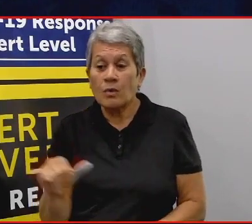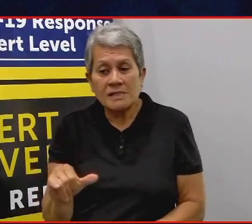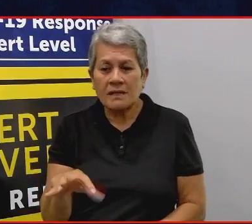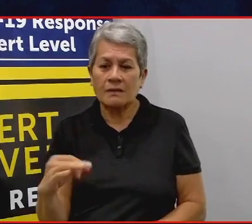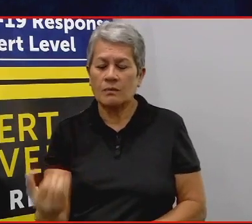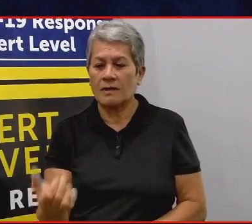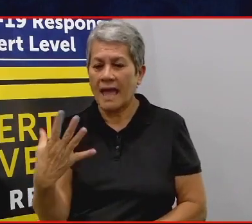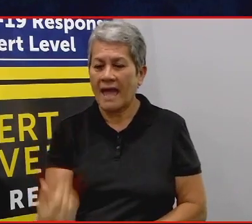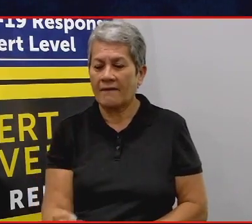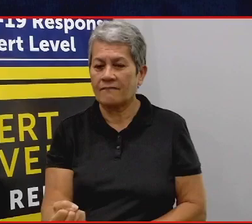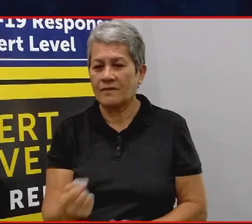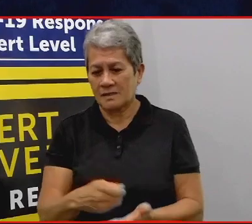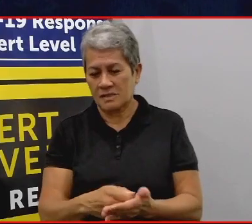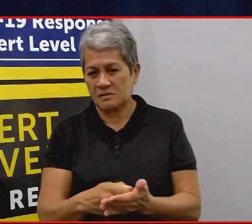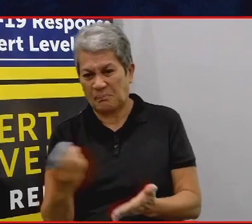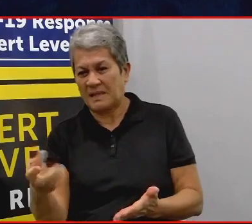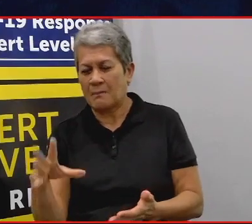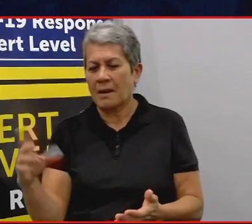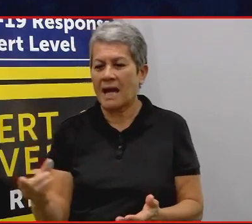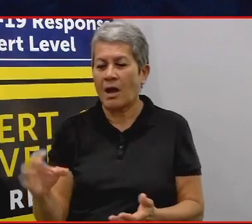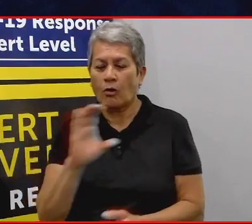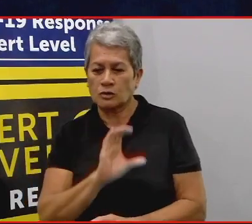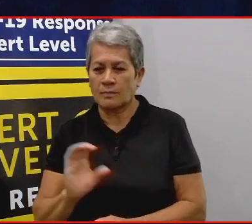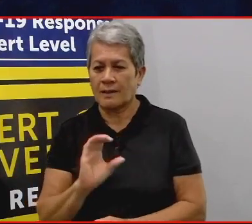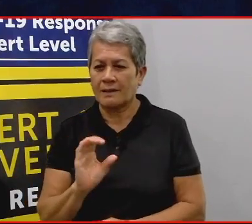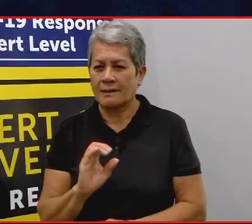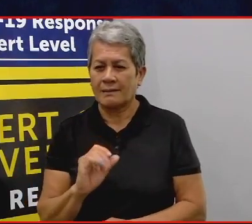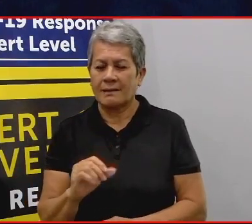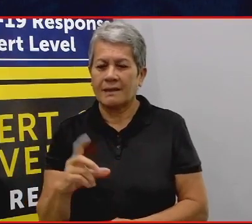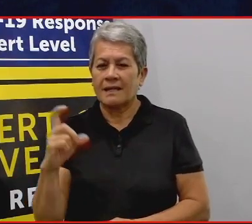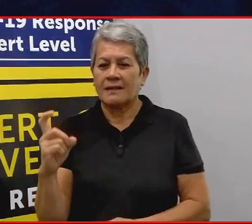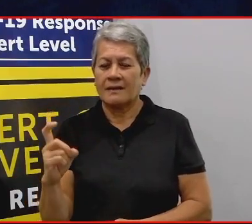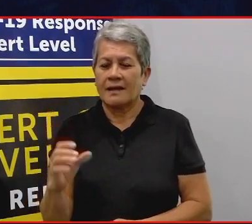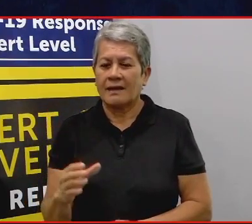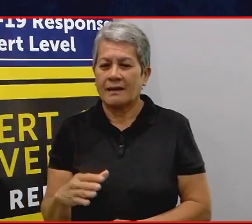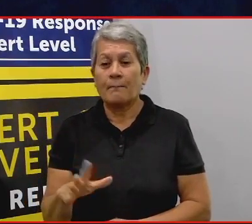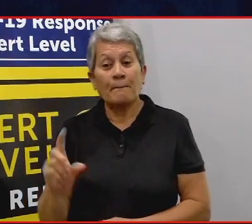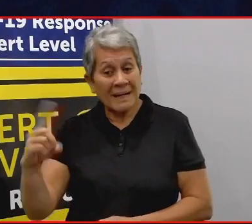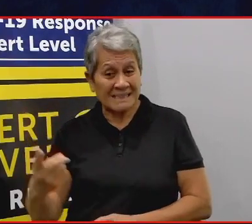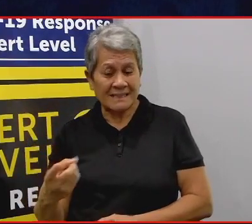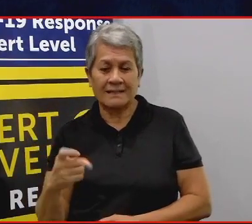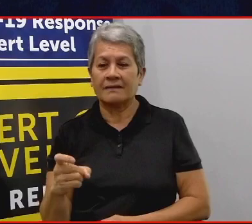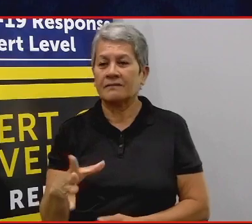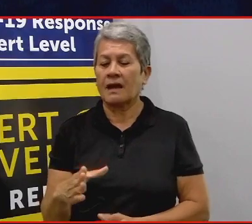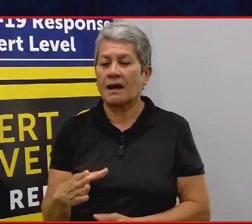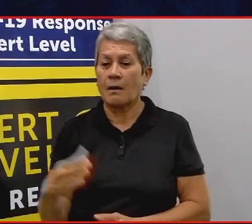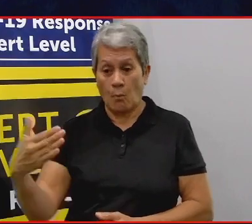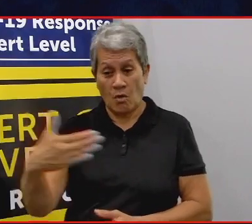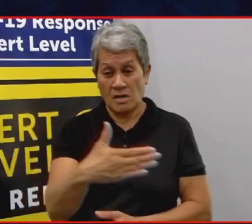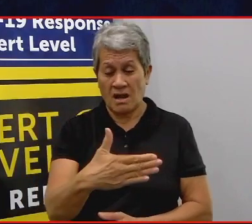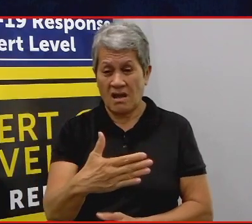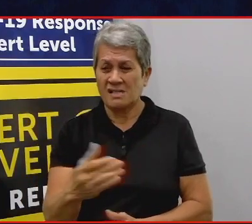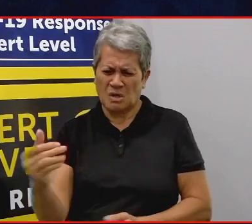wage subsidies, sole trader grants, and one round of business grants. However, if the border remains